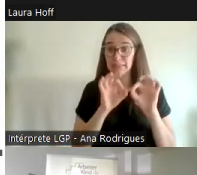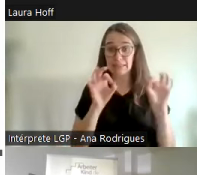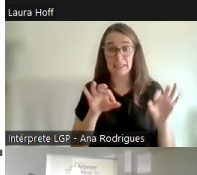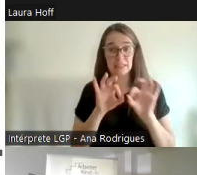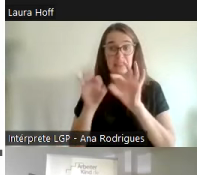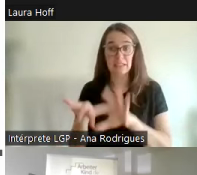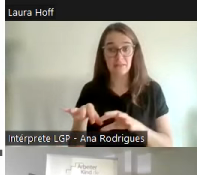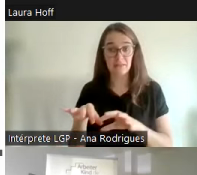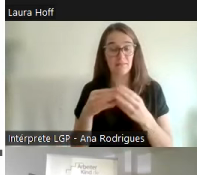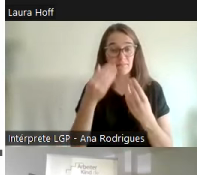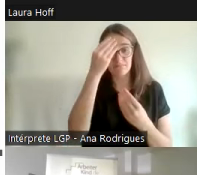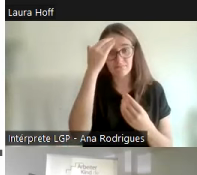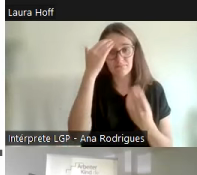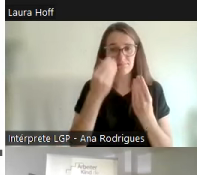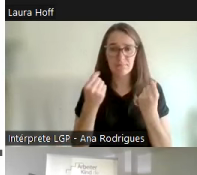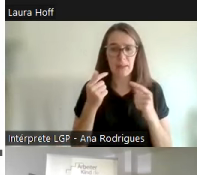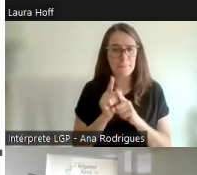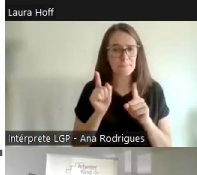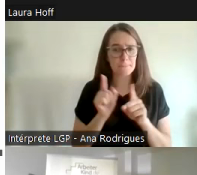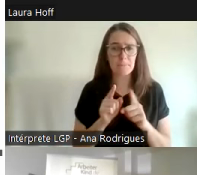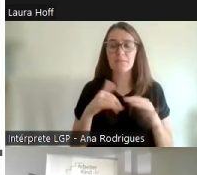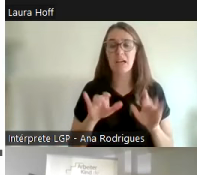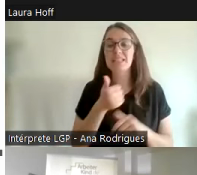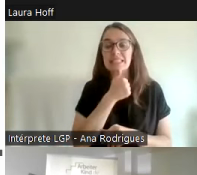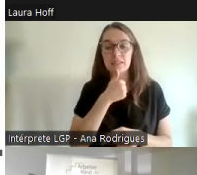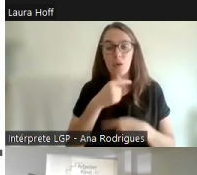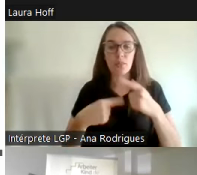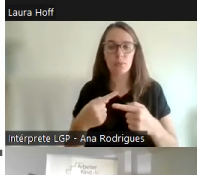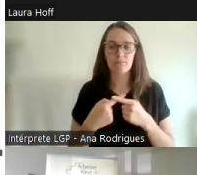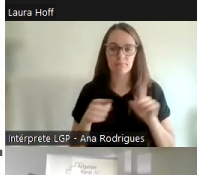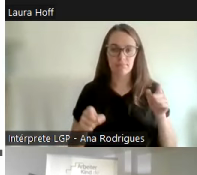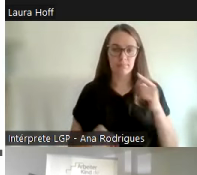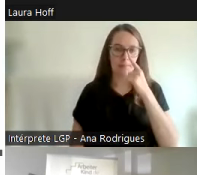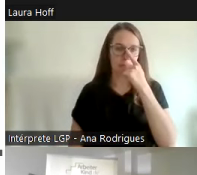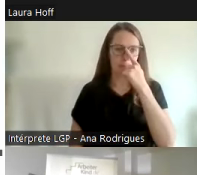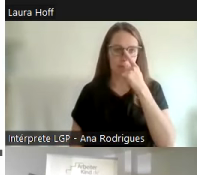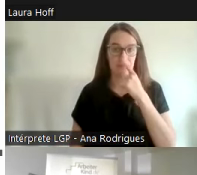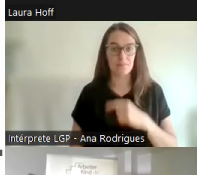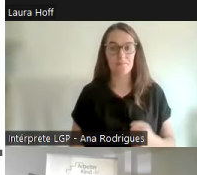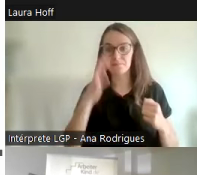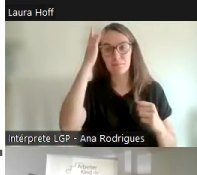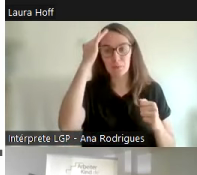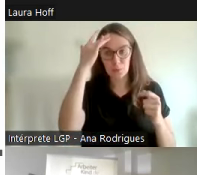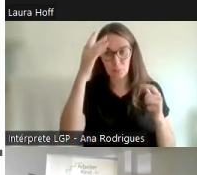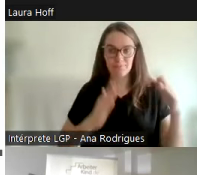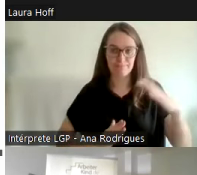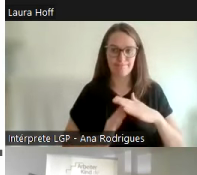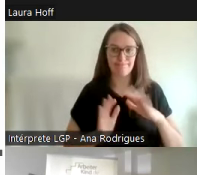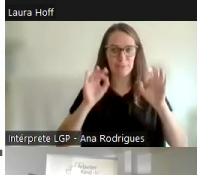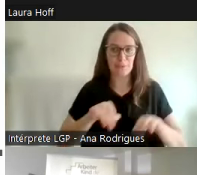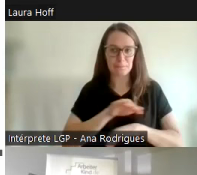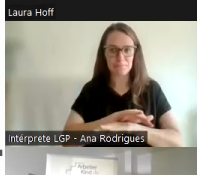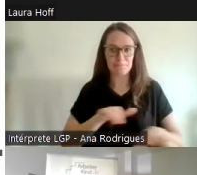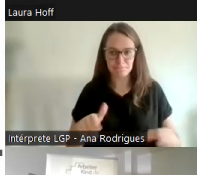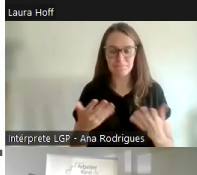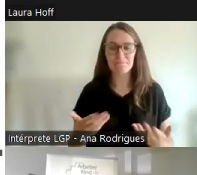but still they make very different decisions. So I will stop with the numbers talk now, and we